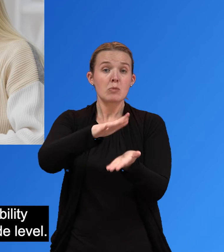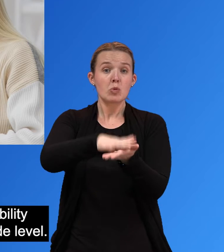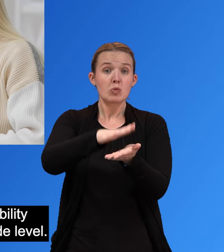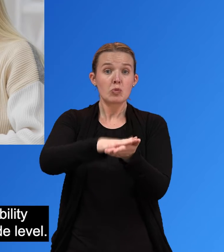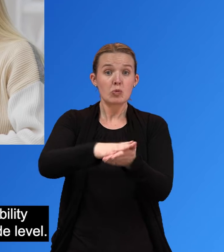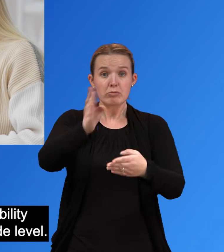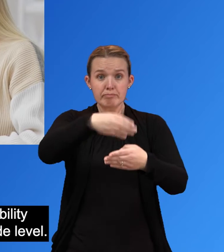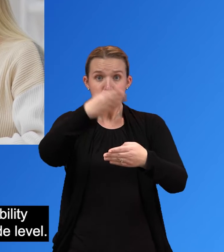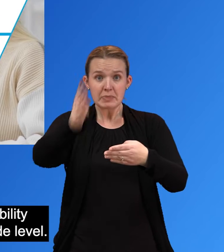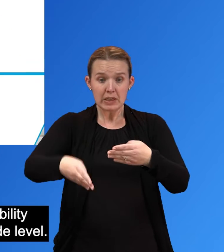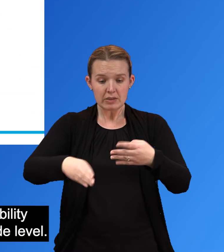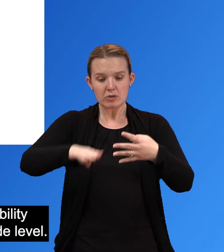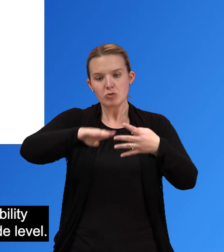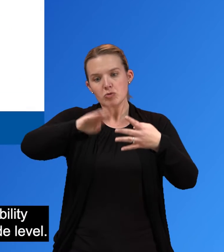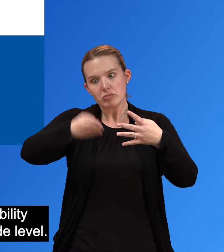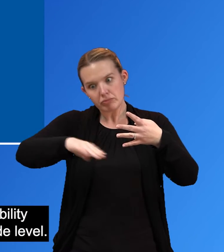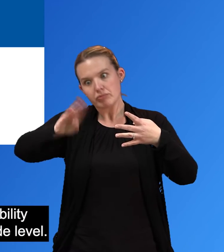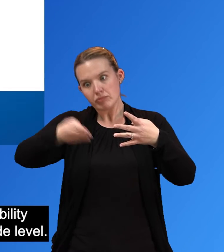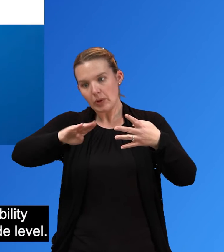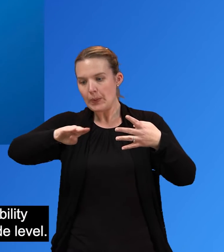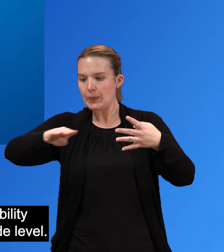level.